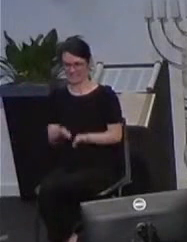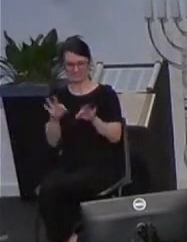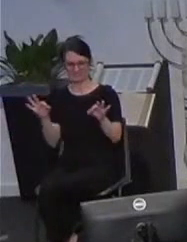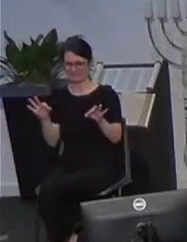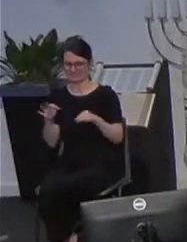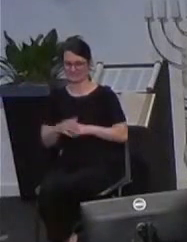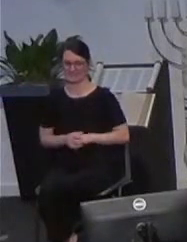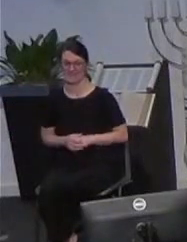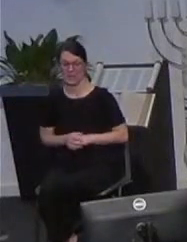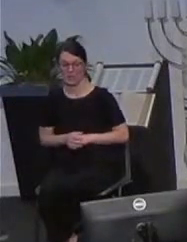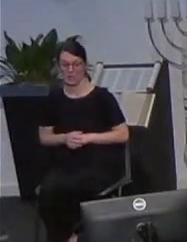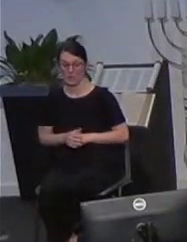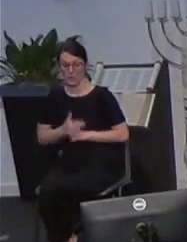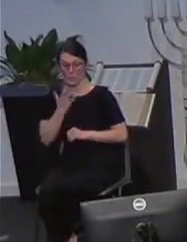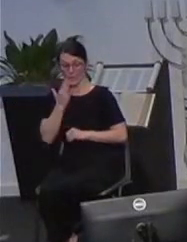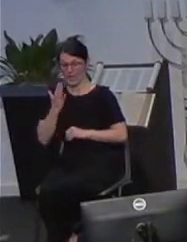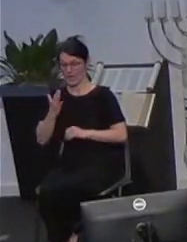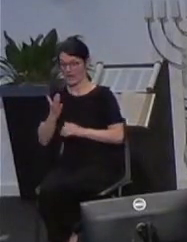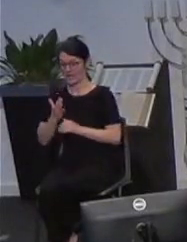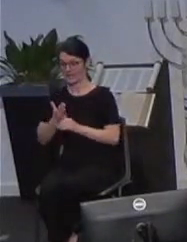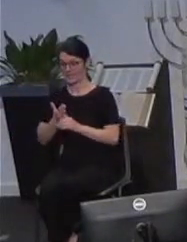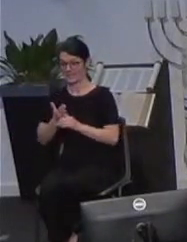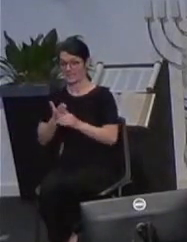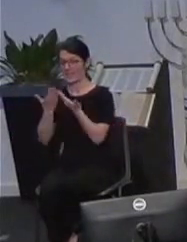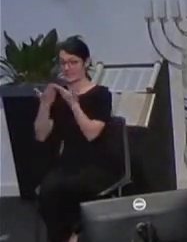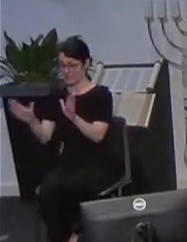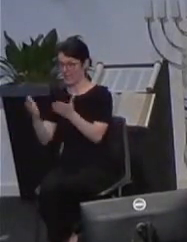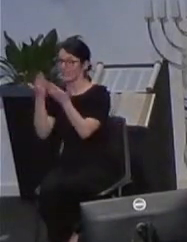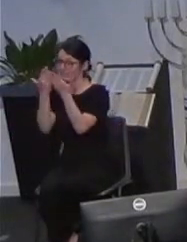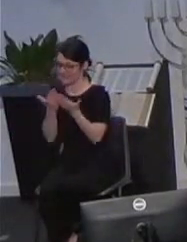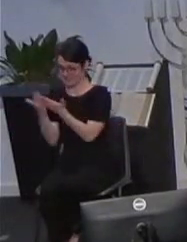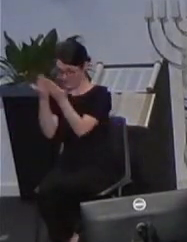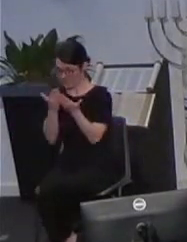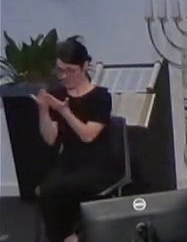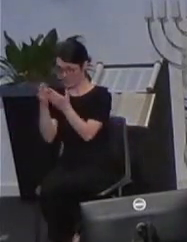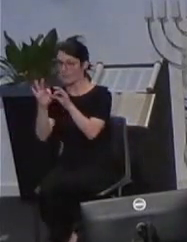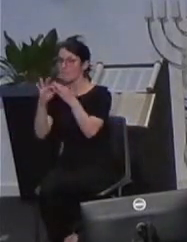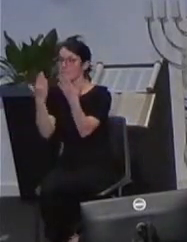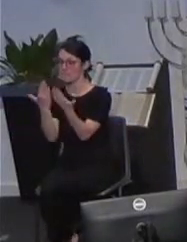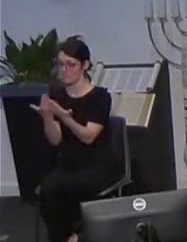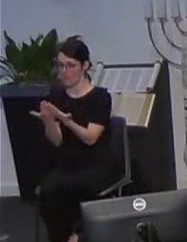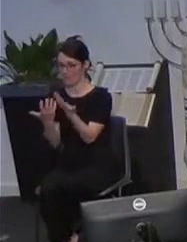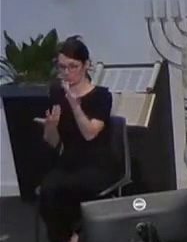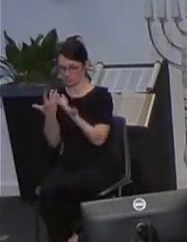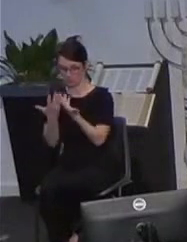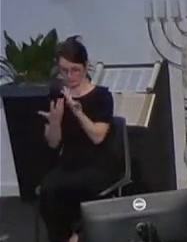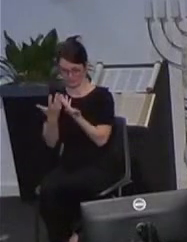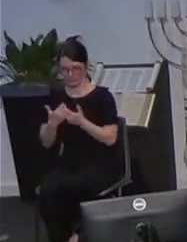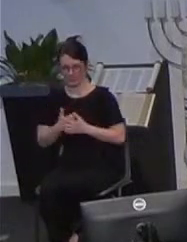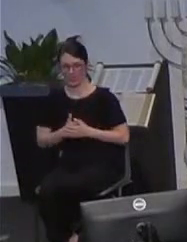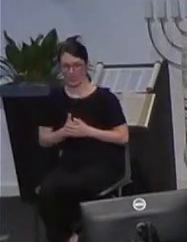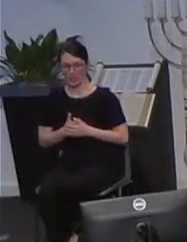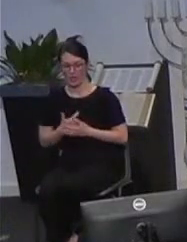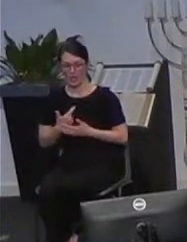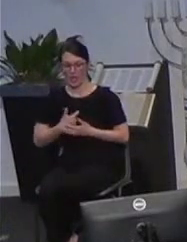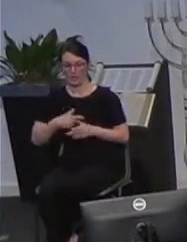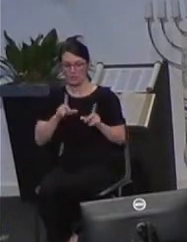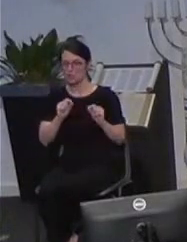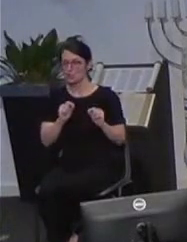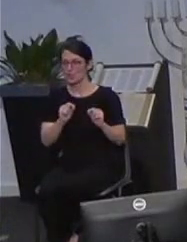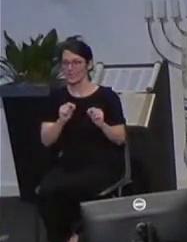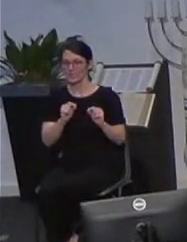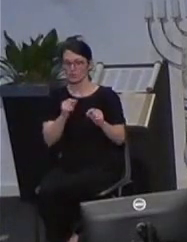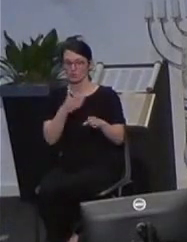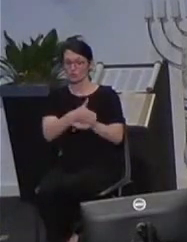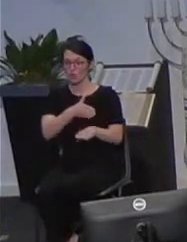Funnily enough, when I was going through Bible college, I had a part-time job at my kids' primary school doing kind of handyman maintenance work,